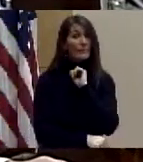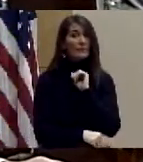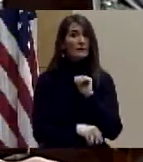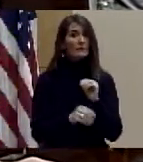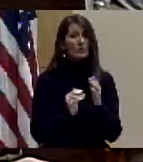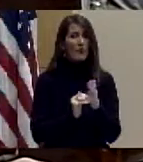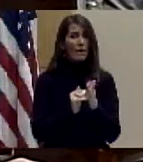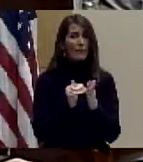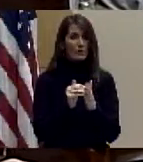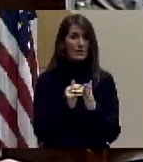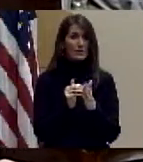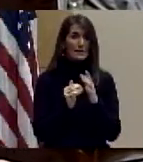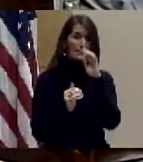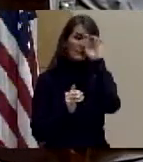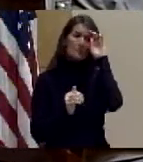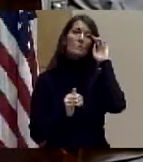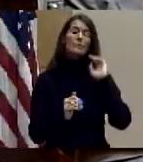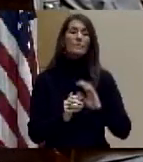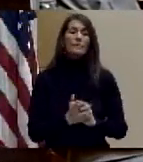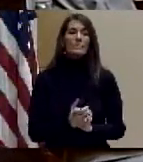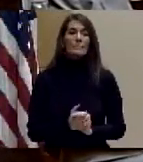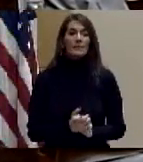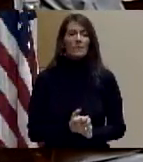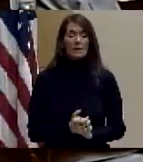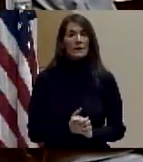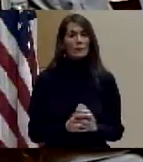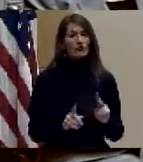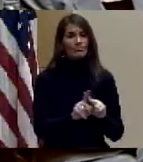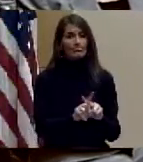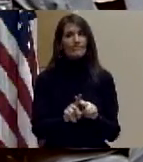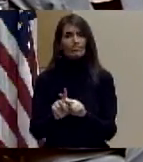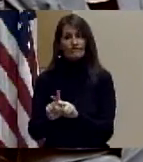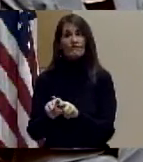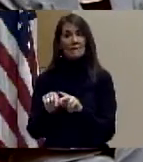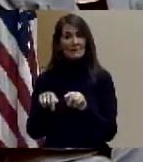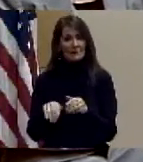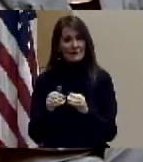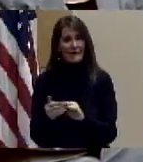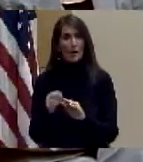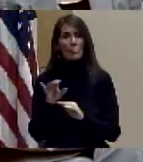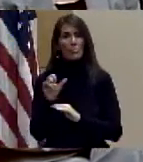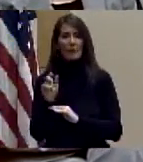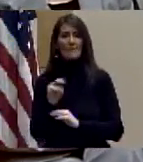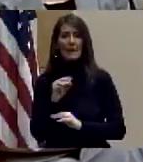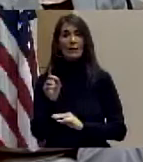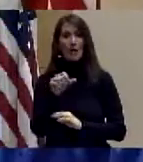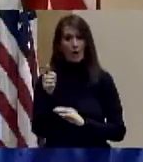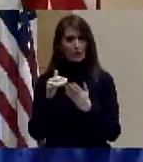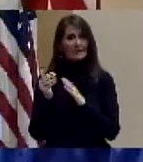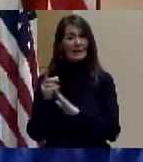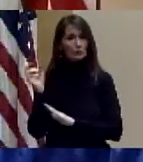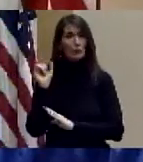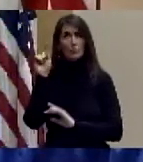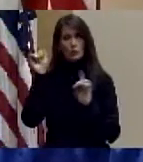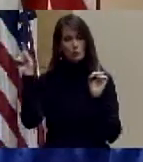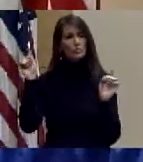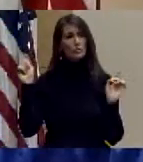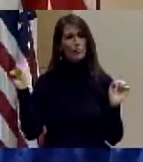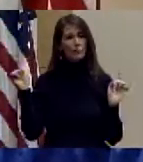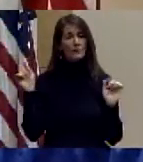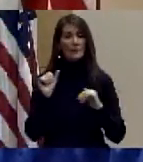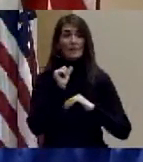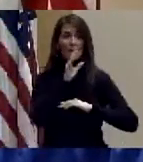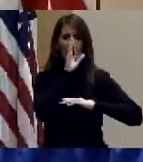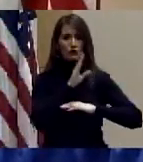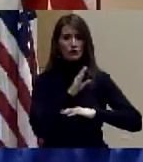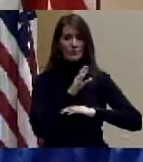hidden poverty, is very much present in Brighton and in other suburbs. And the indirect impacts of